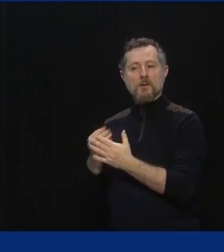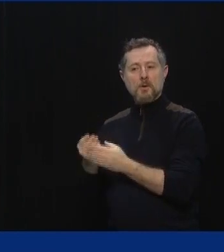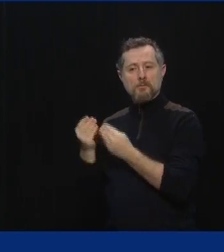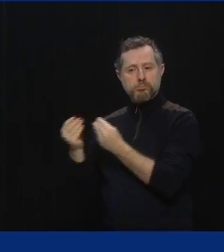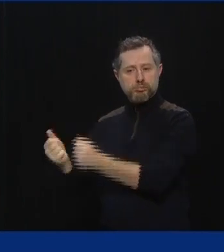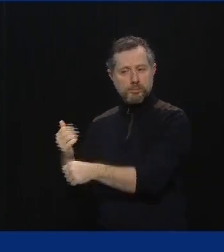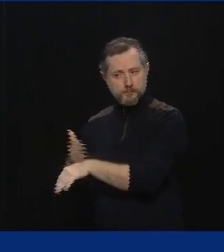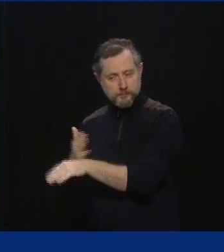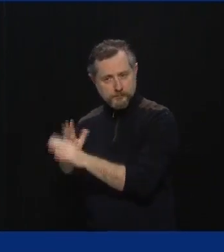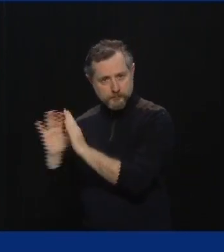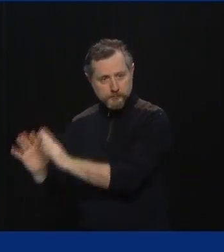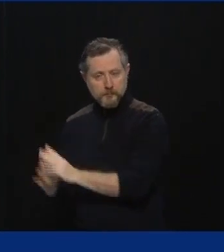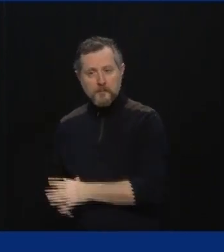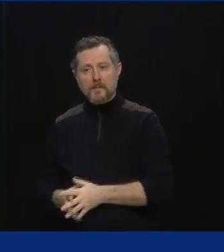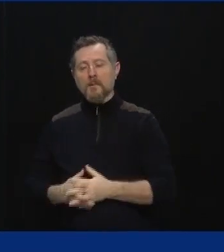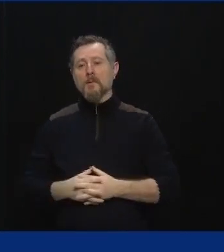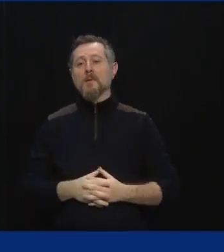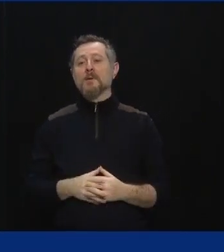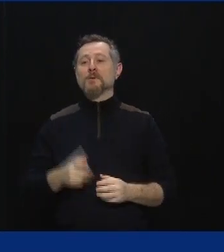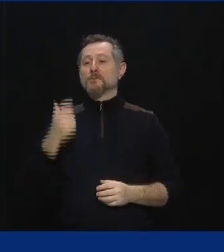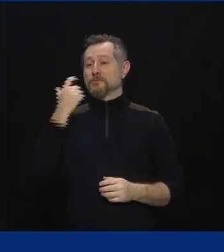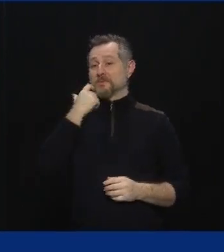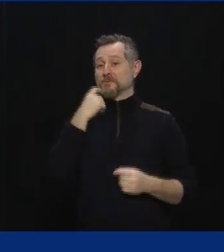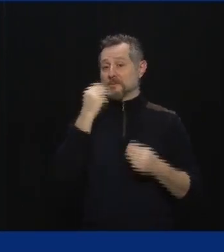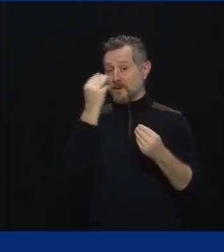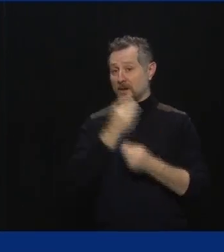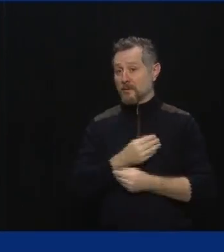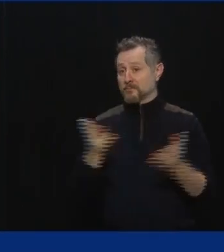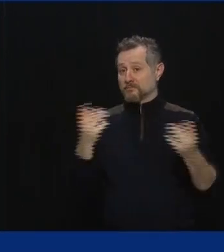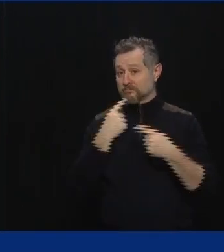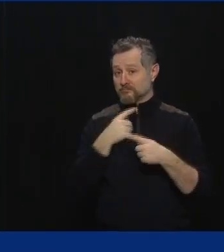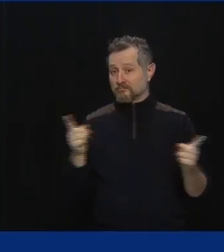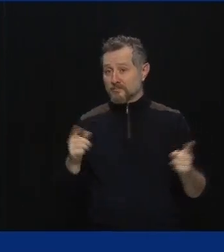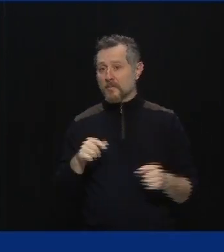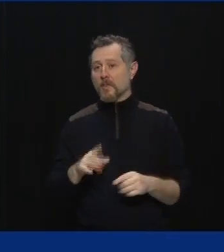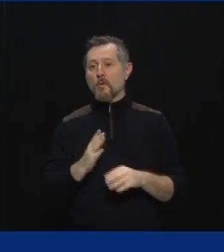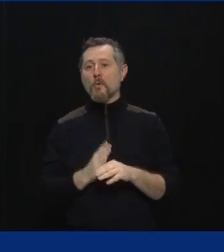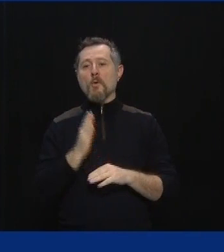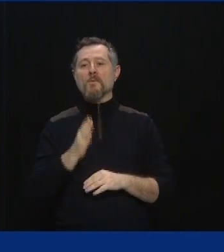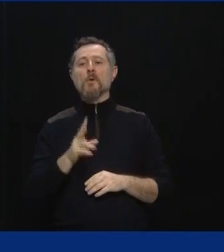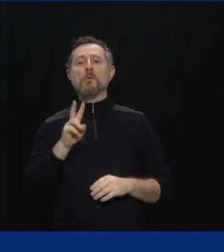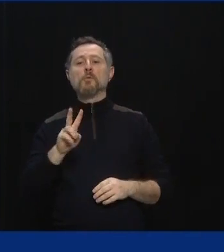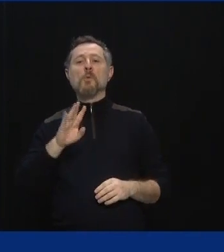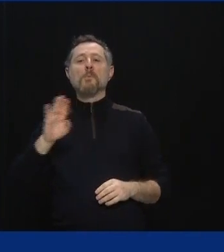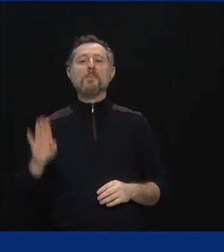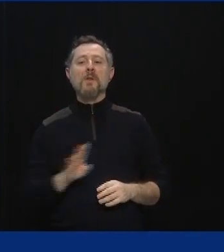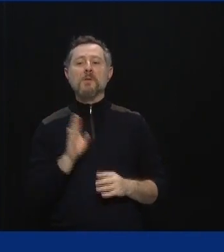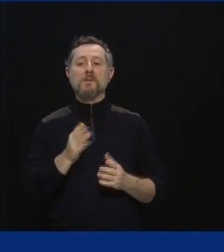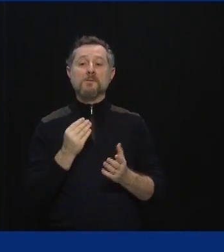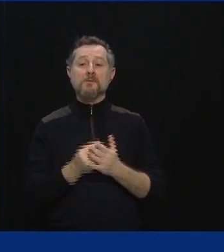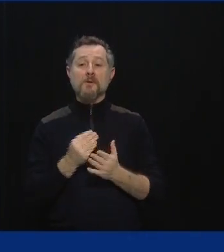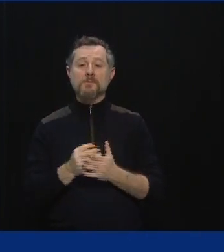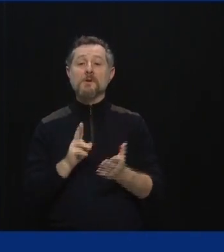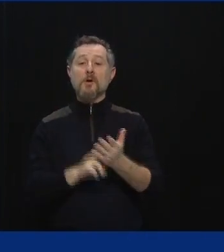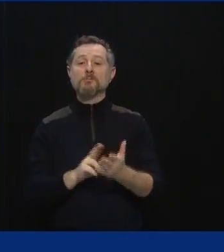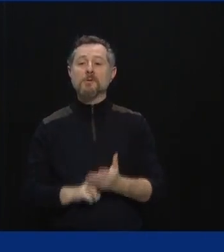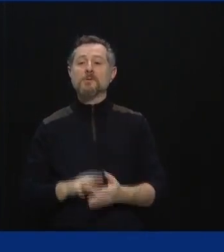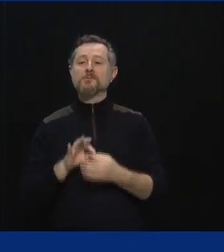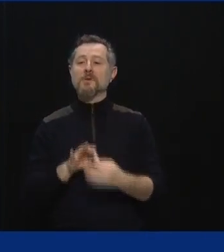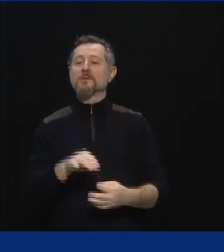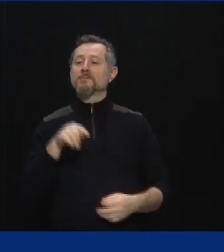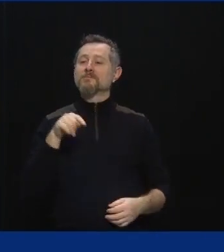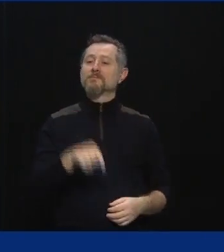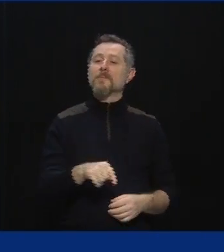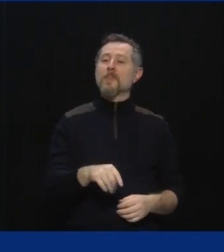project, we just made the announcement that we have passed $2 billion in contracts with minority and women-owned